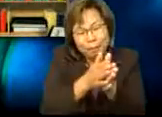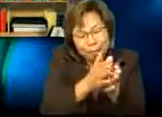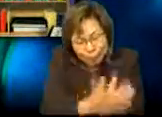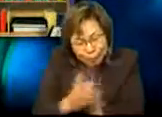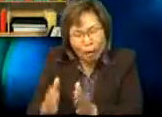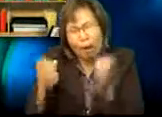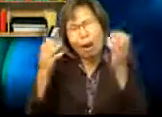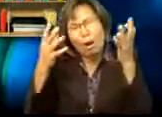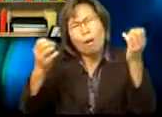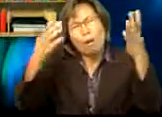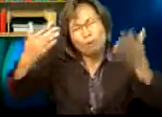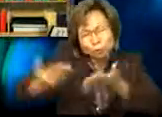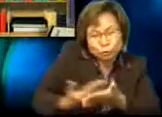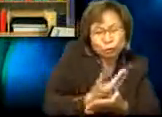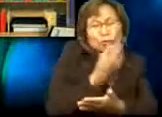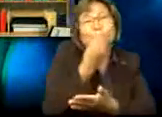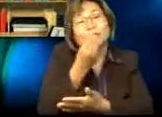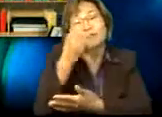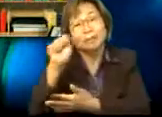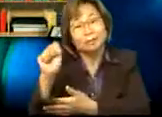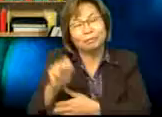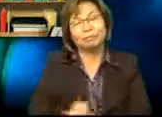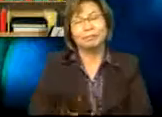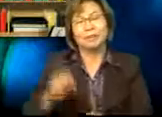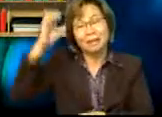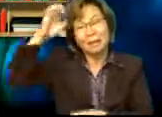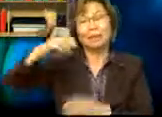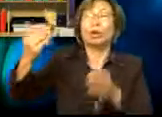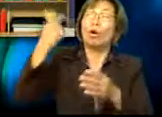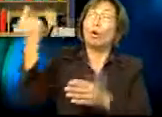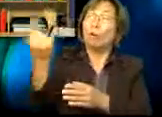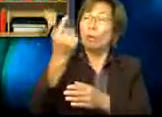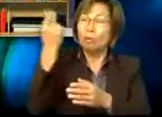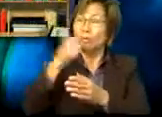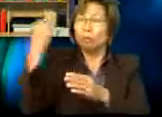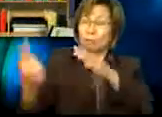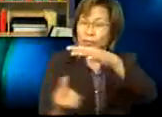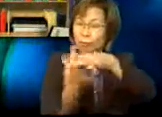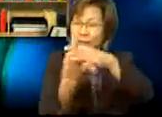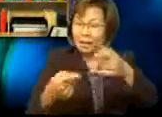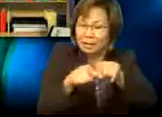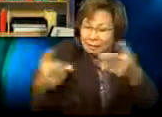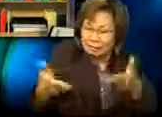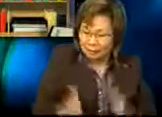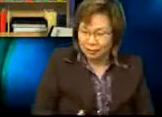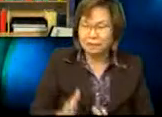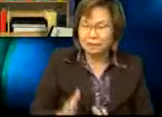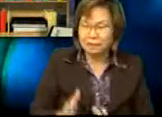new dishes. He often appears as a guest on television